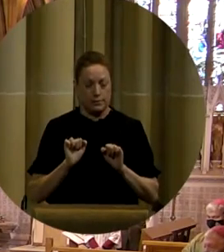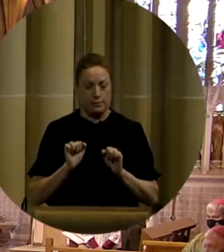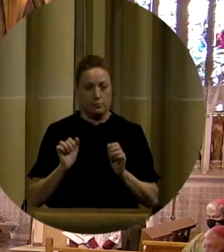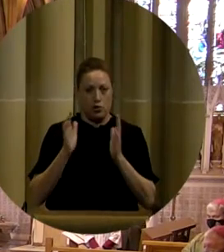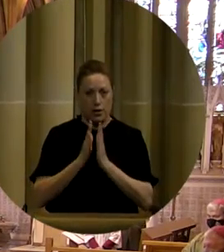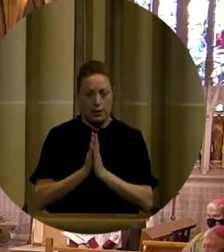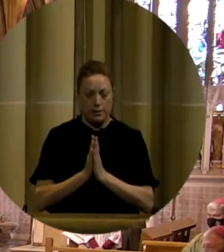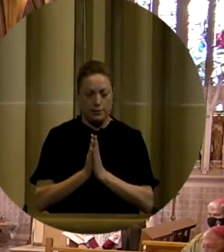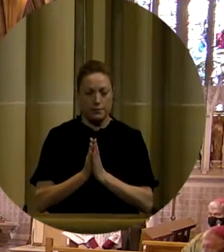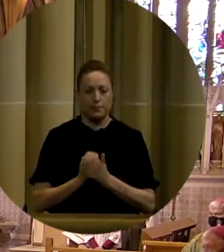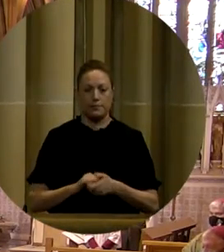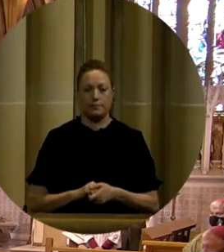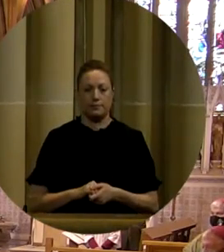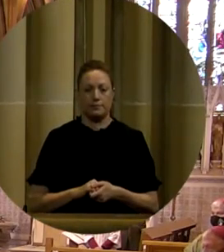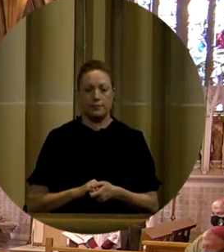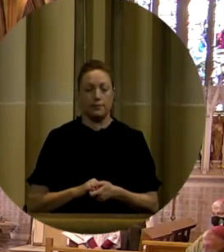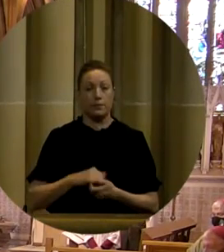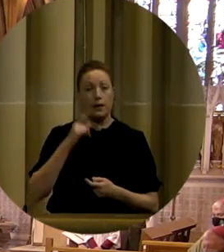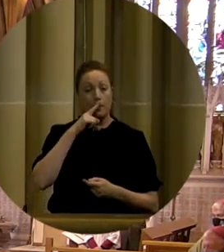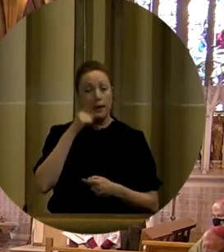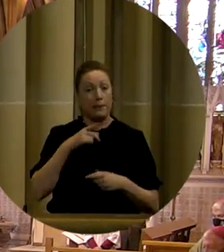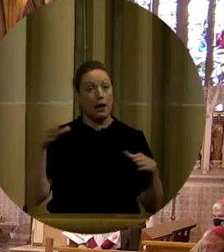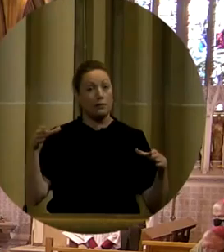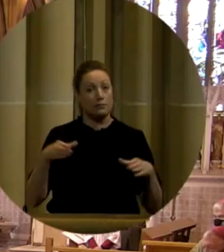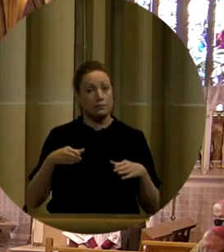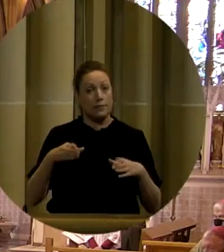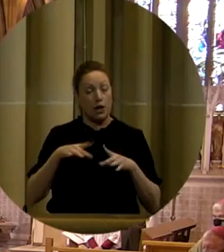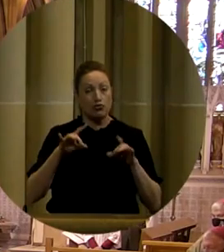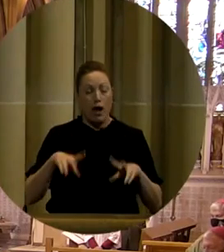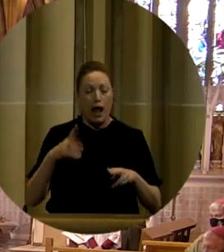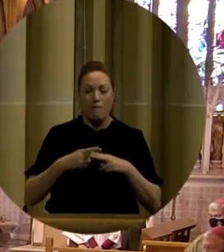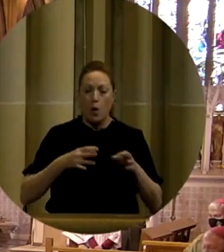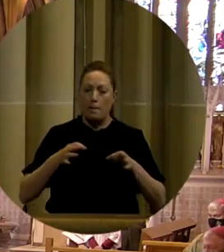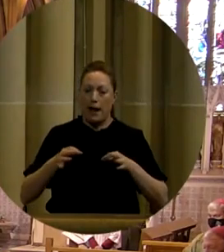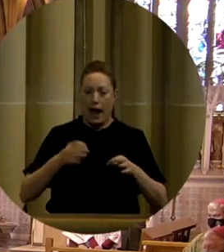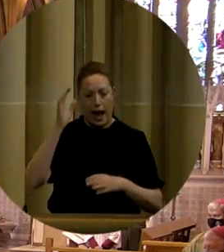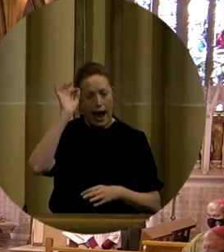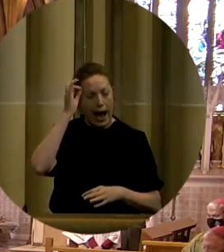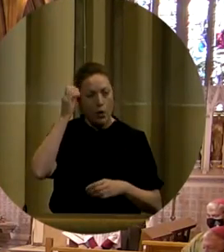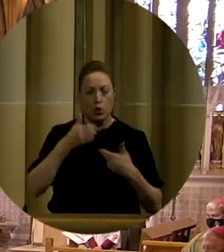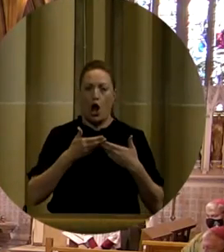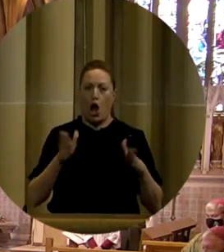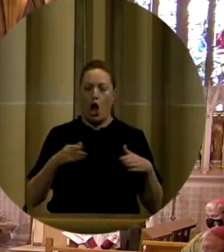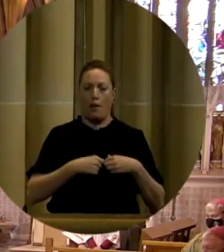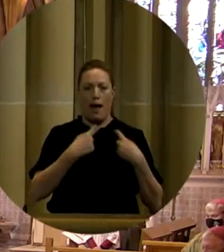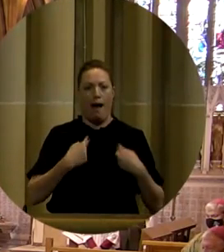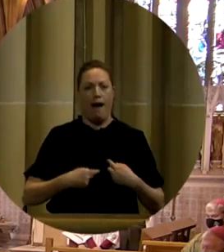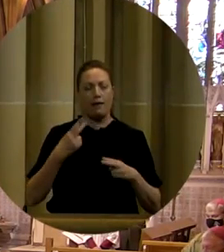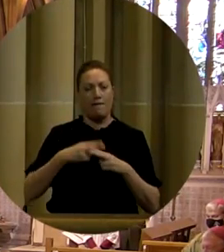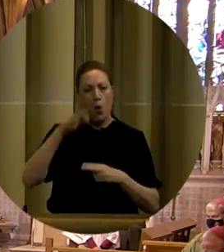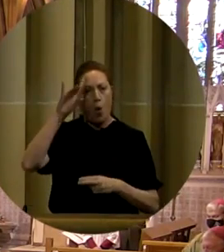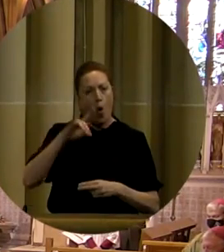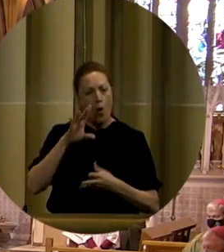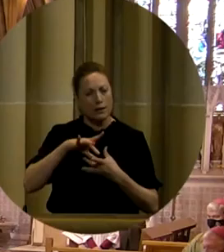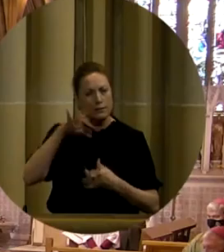Lord, hear us. For all those gathered across Australia for this plenary council, that open to the promptings of the Holy Spirit, they might confidently